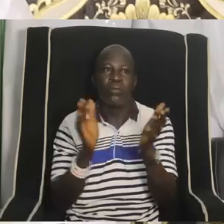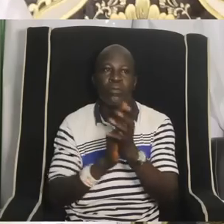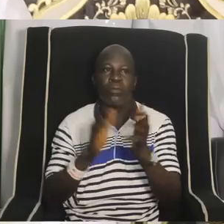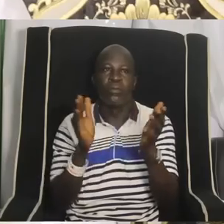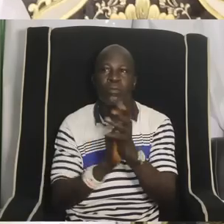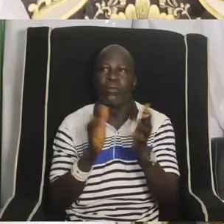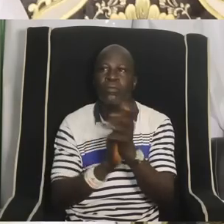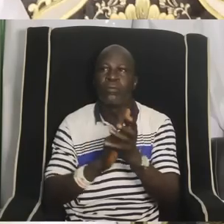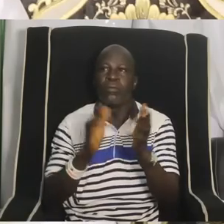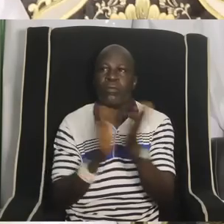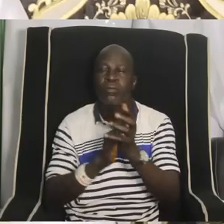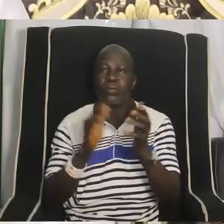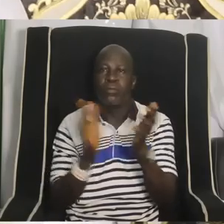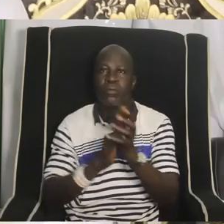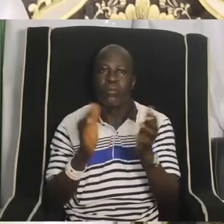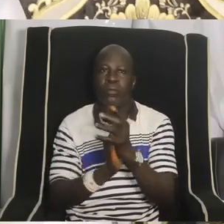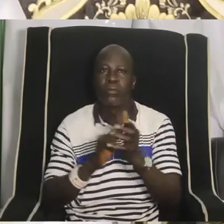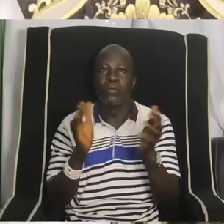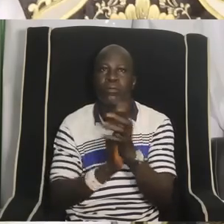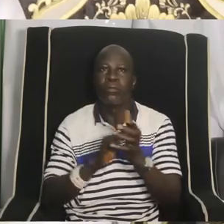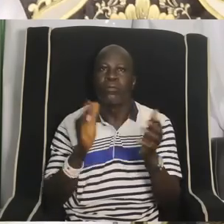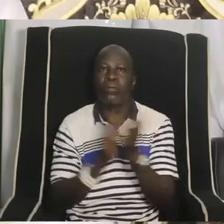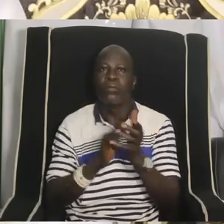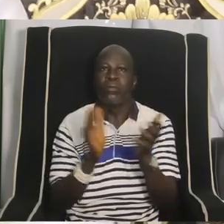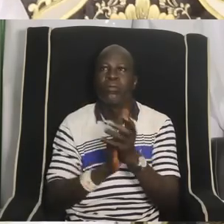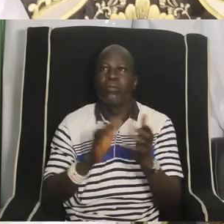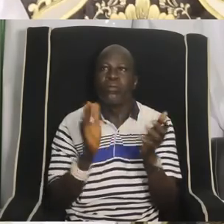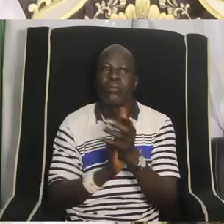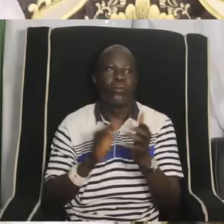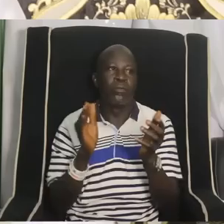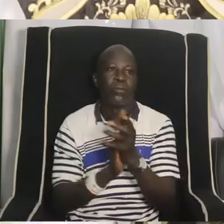Ye o haba wo ate mi.